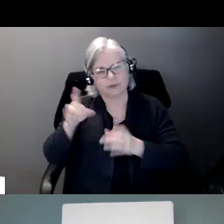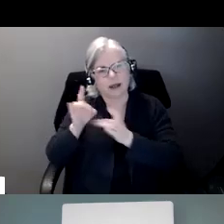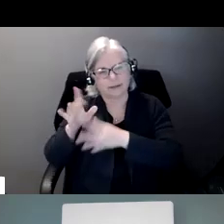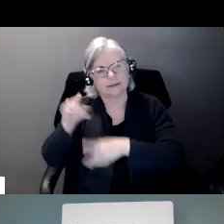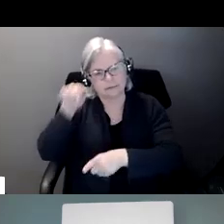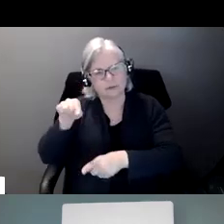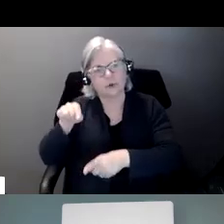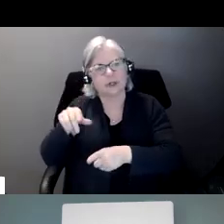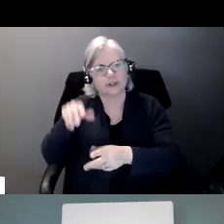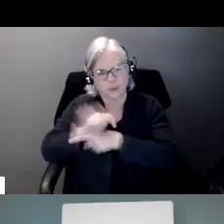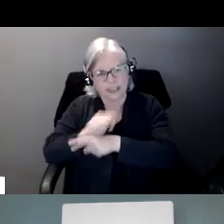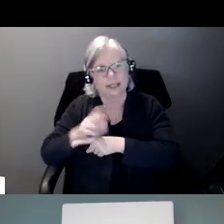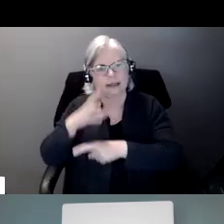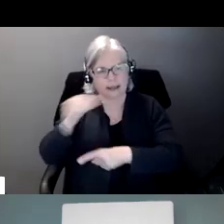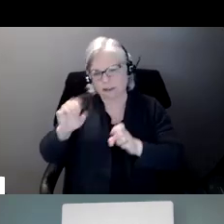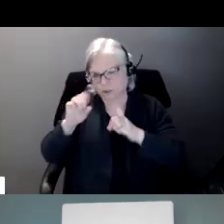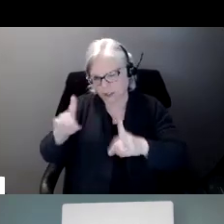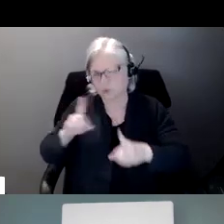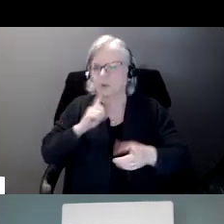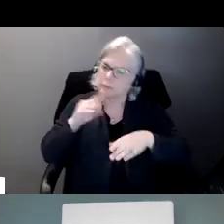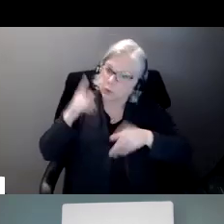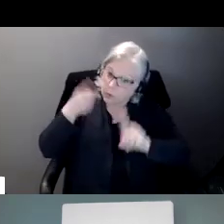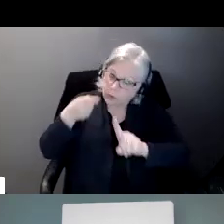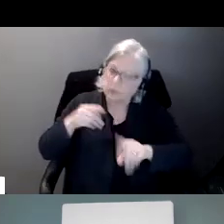to really make a difference in our community.